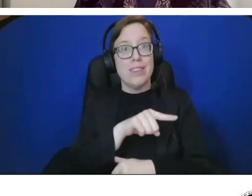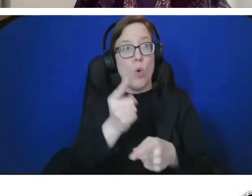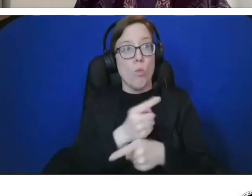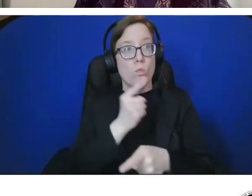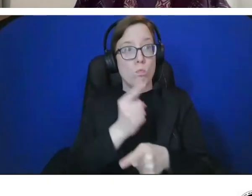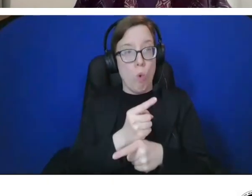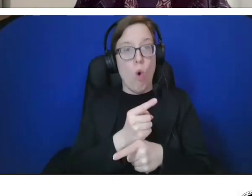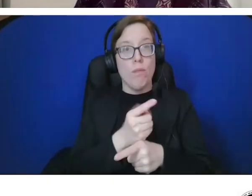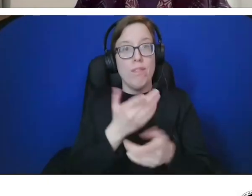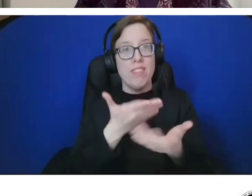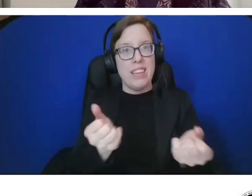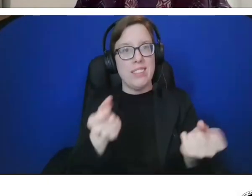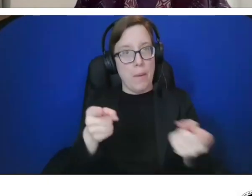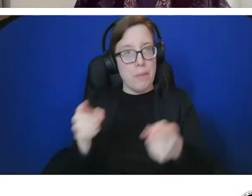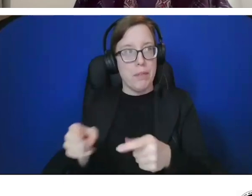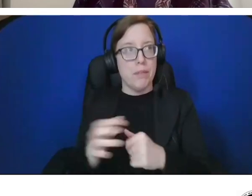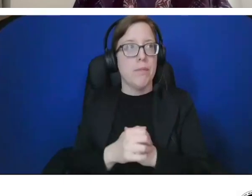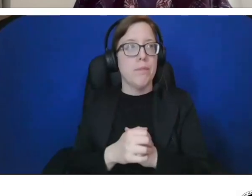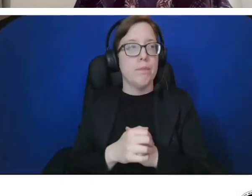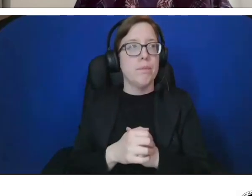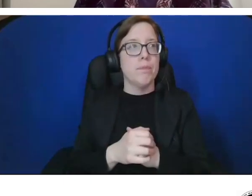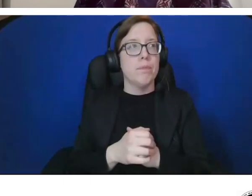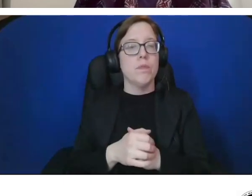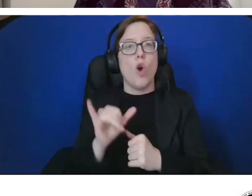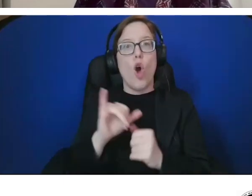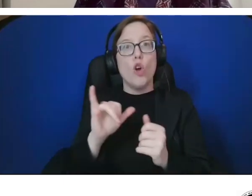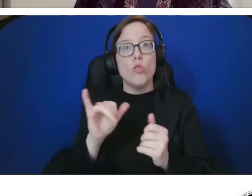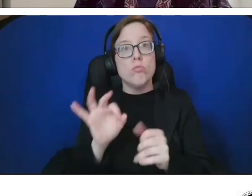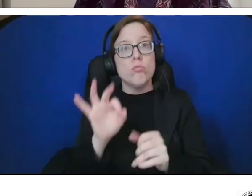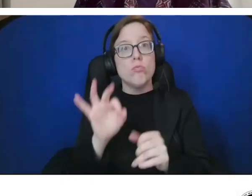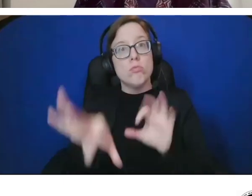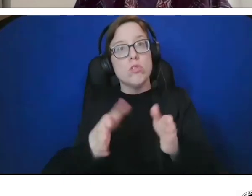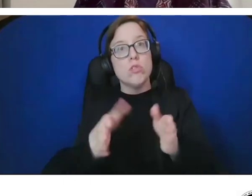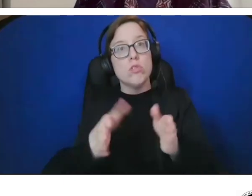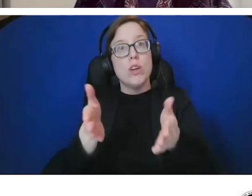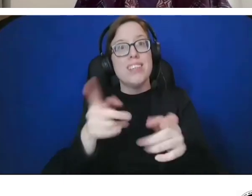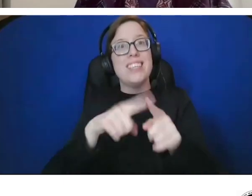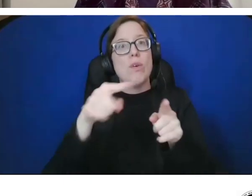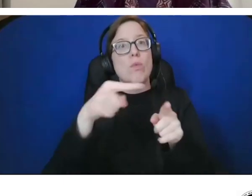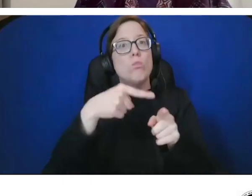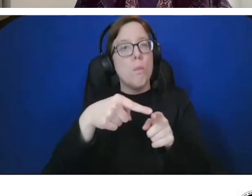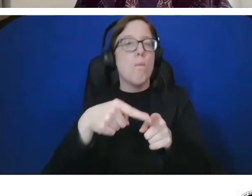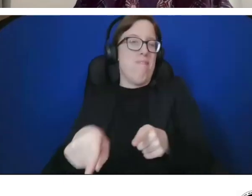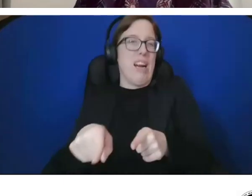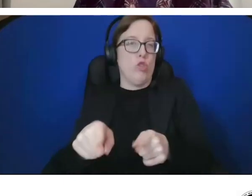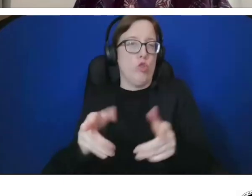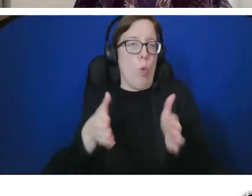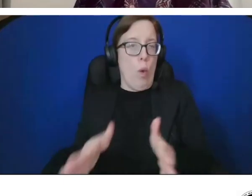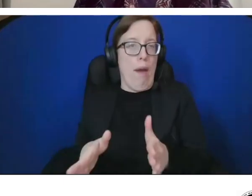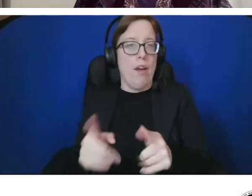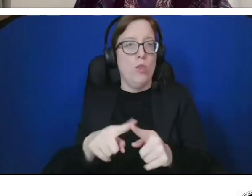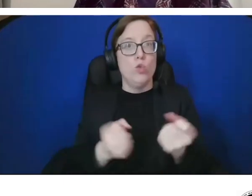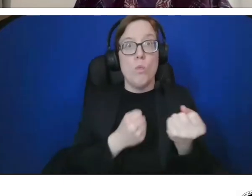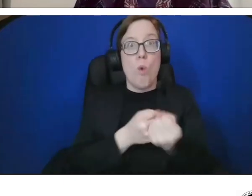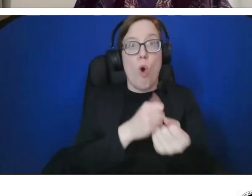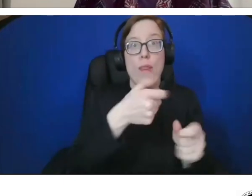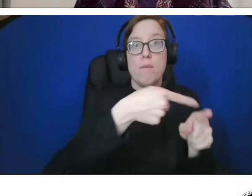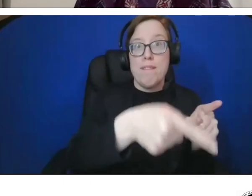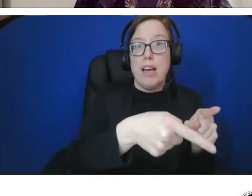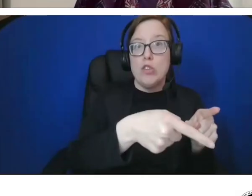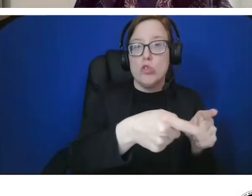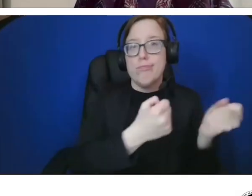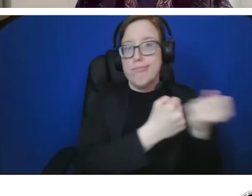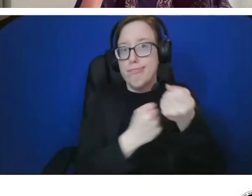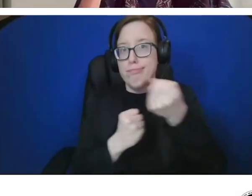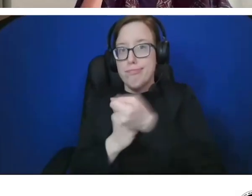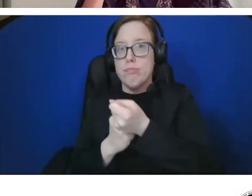these appropriate conditions occur and make suggestions in a professional way to support other professionals to